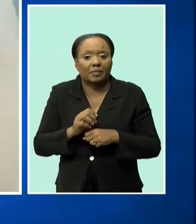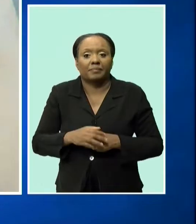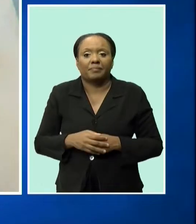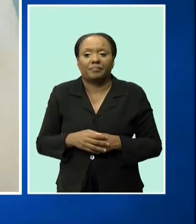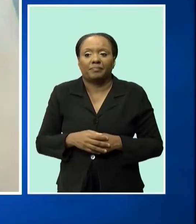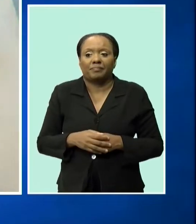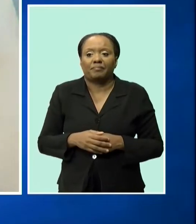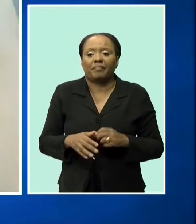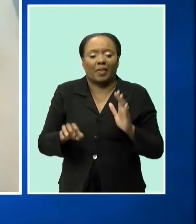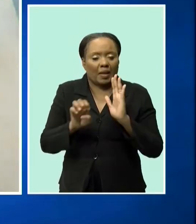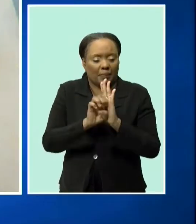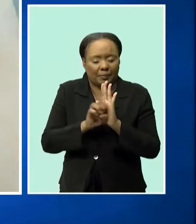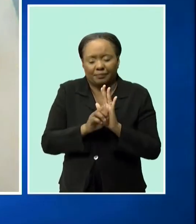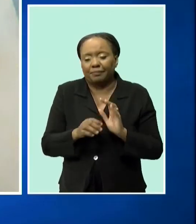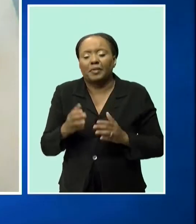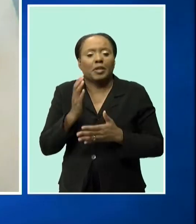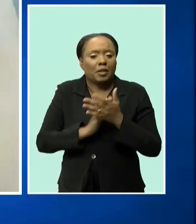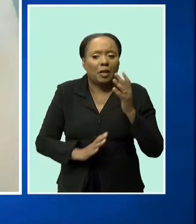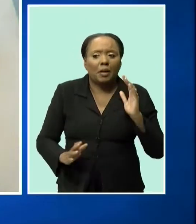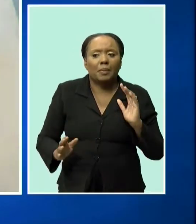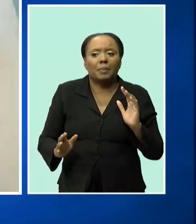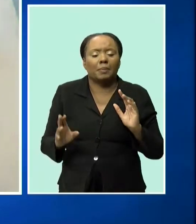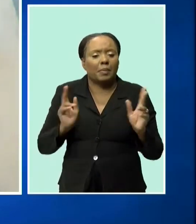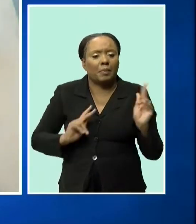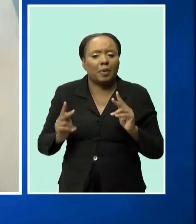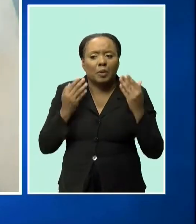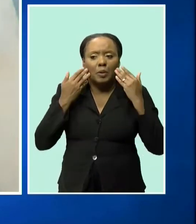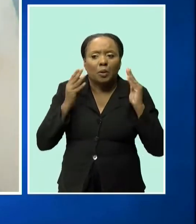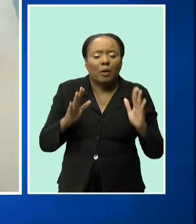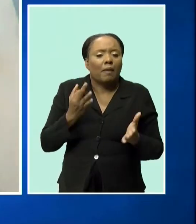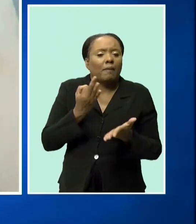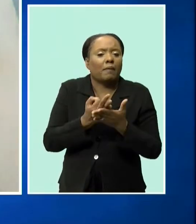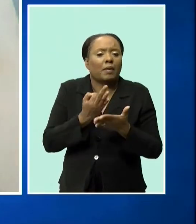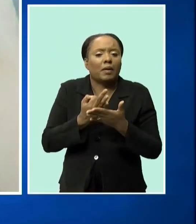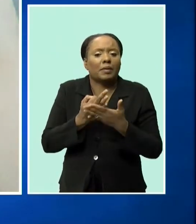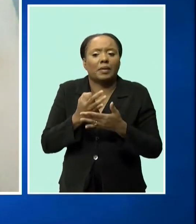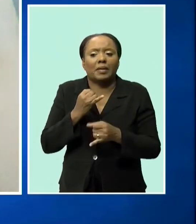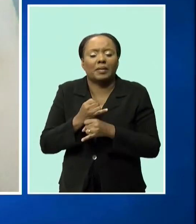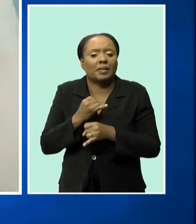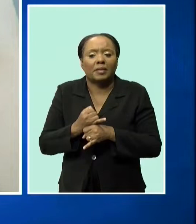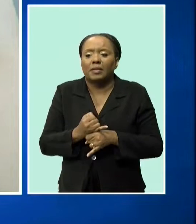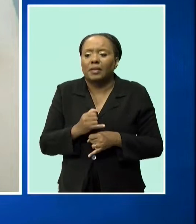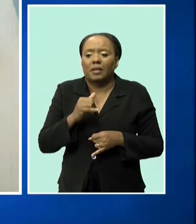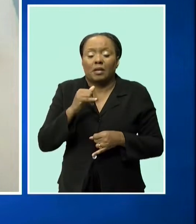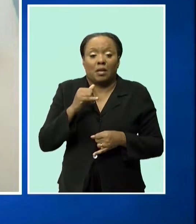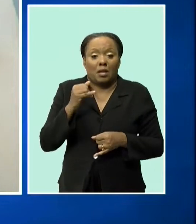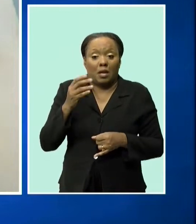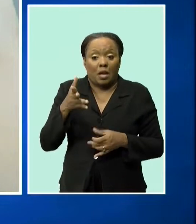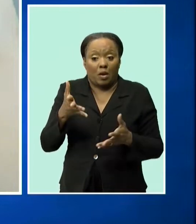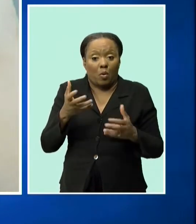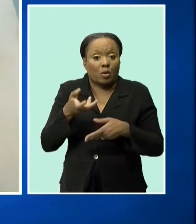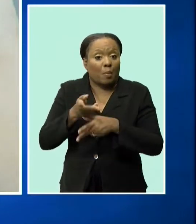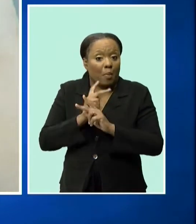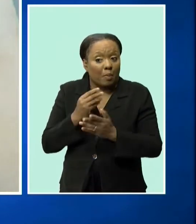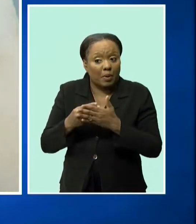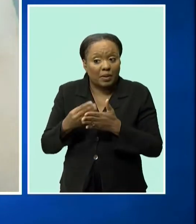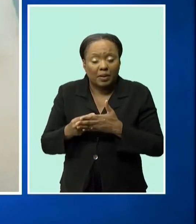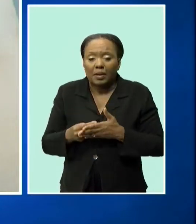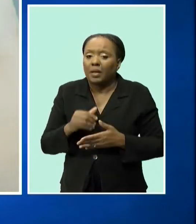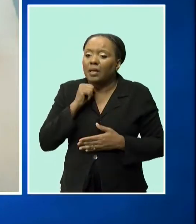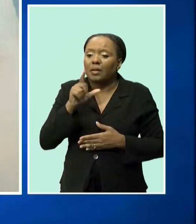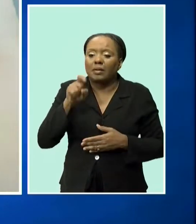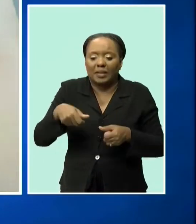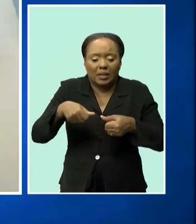don't know that there are some finance institutions that don't need a deposit. Many people don't know